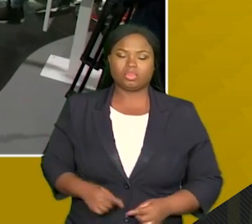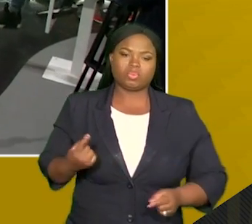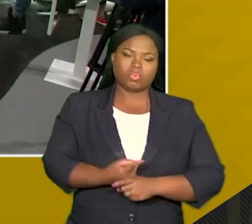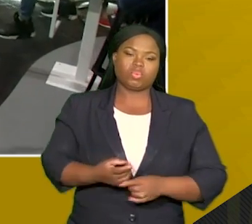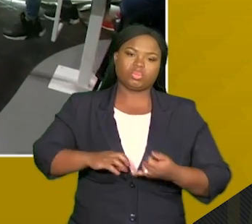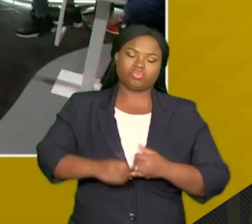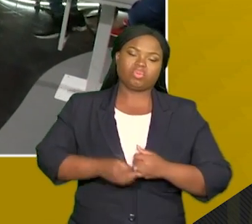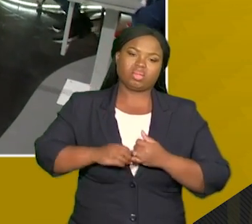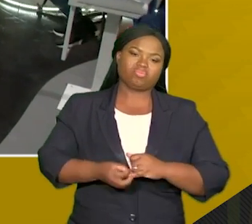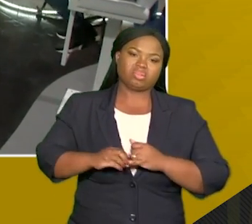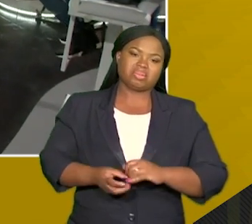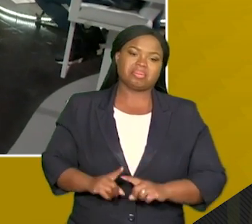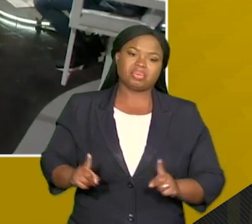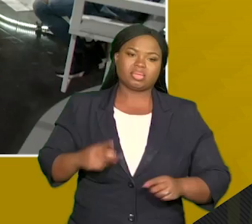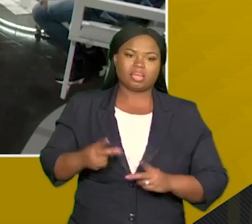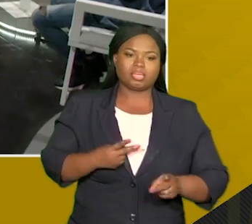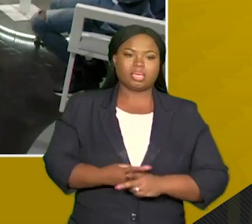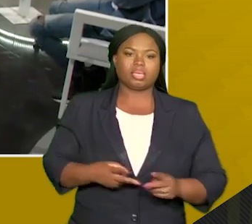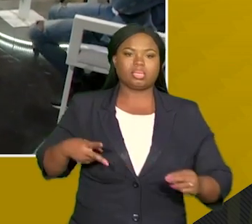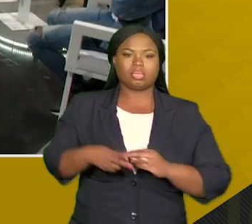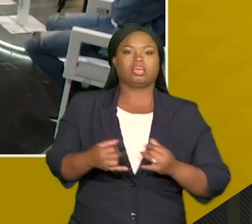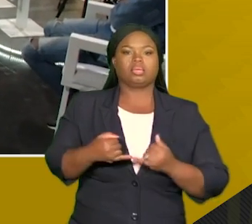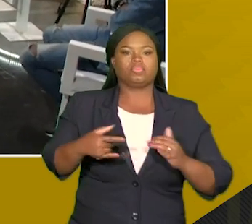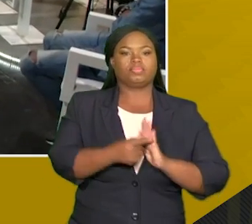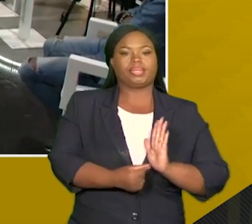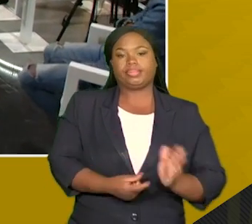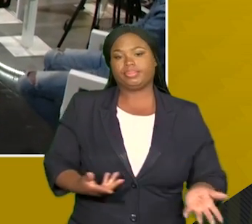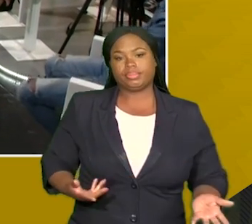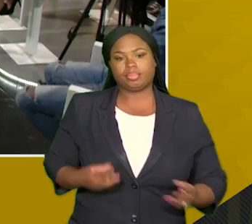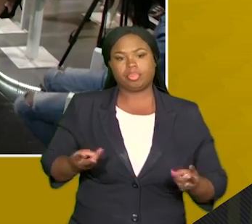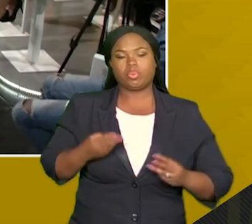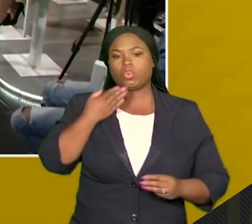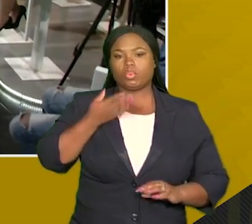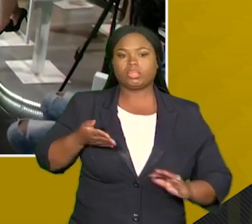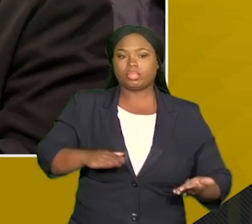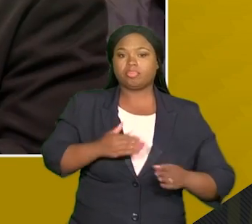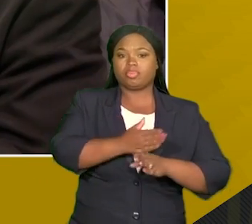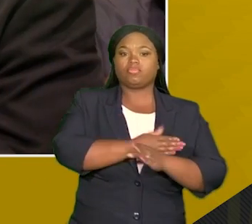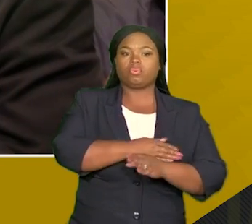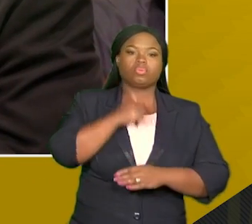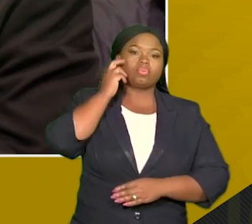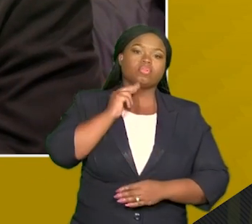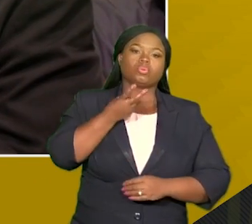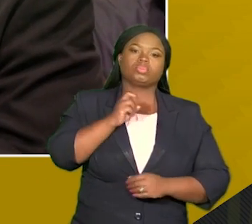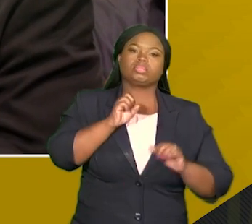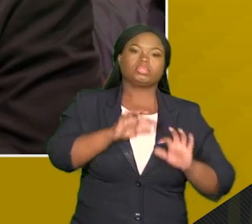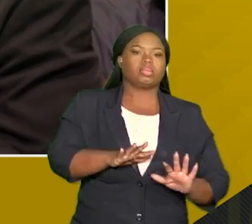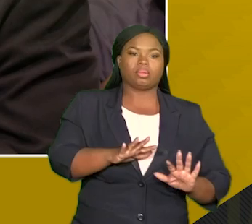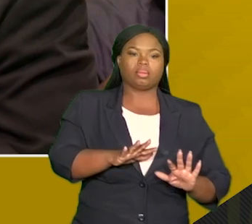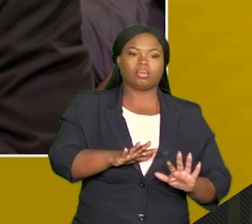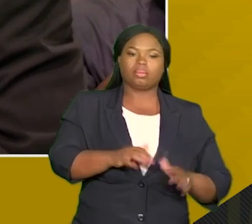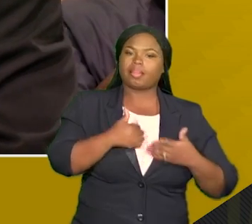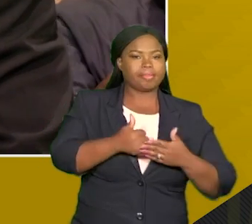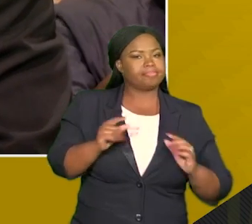to time. Because there's even a cut-off date. People who have died before November 2010. We